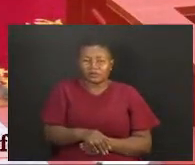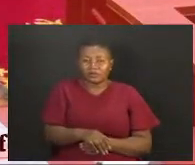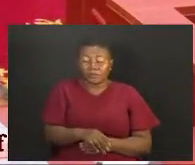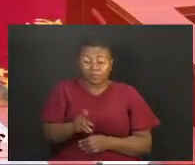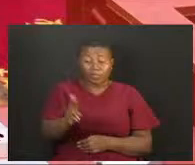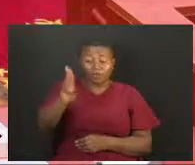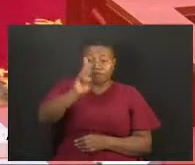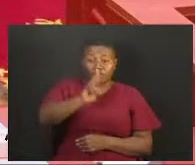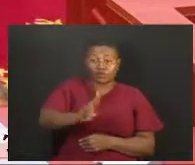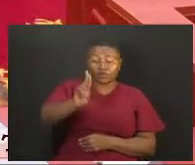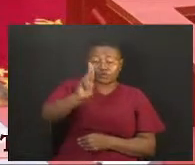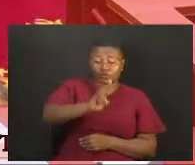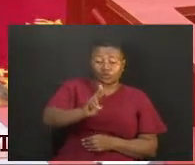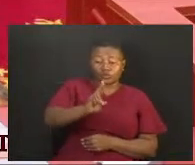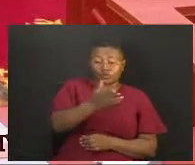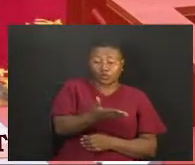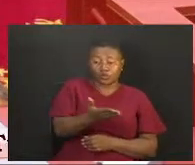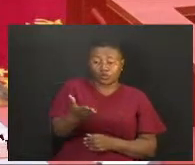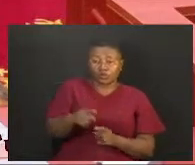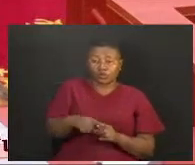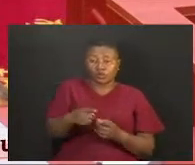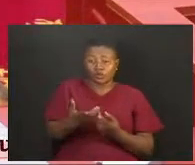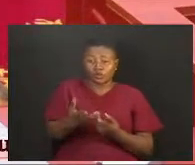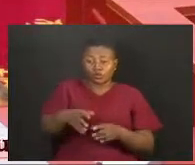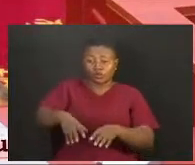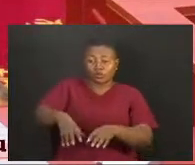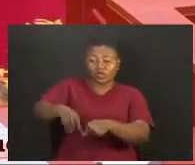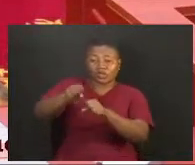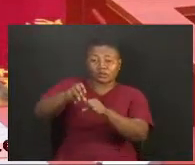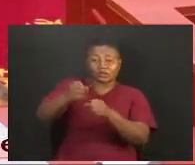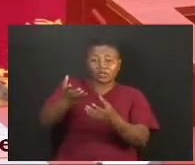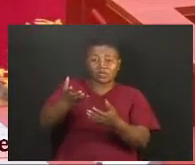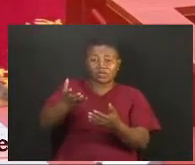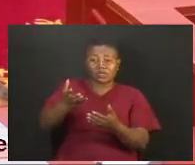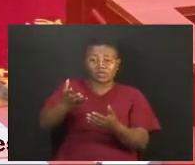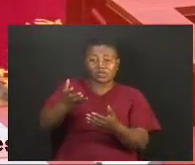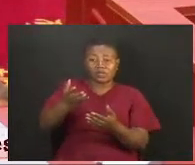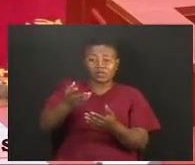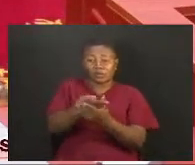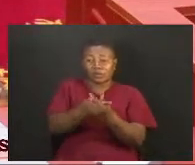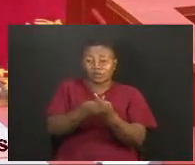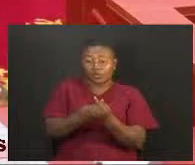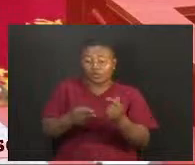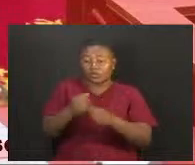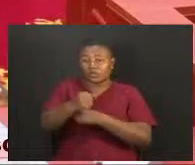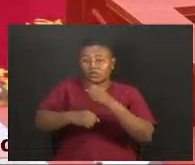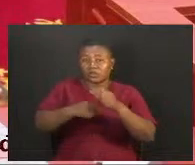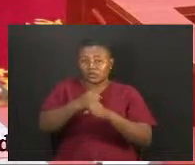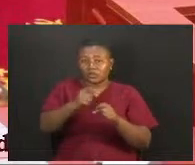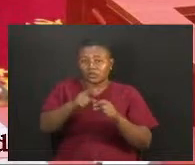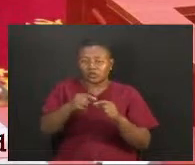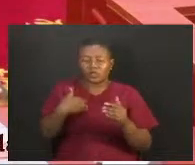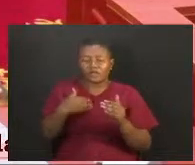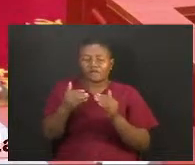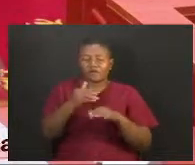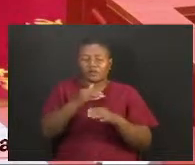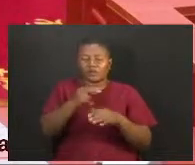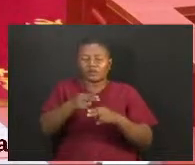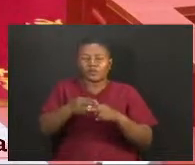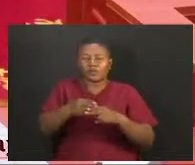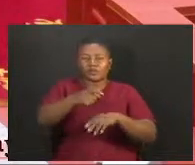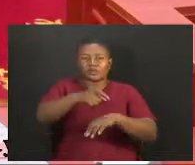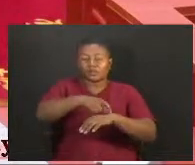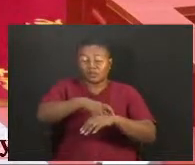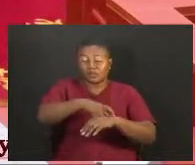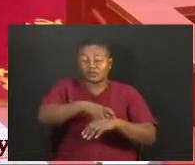of blanket purchase order to capture multi-year commitment contracts in line with our medium-term expenditure ceilings will be